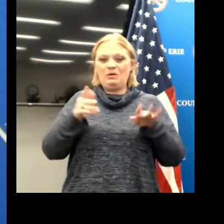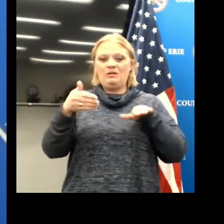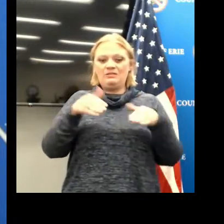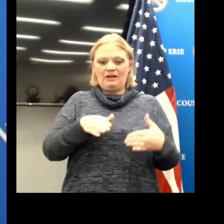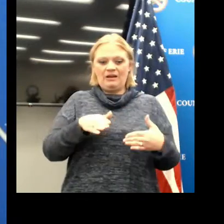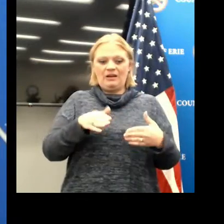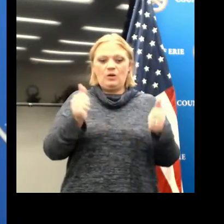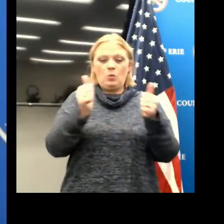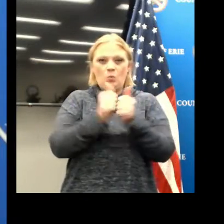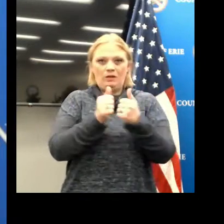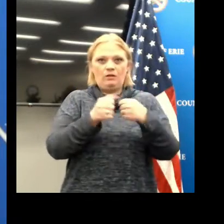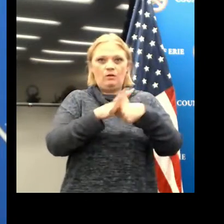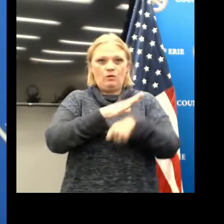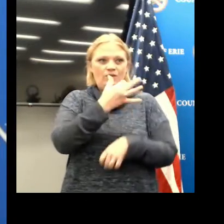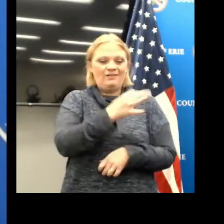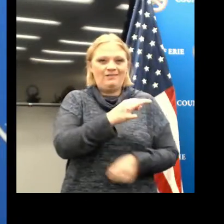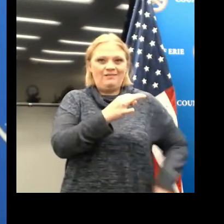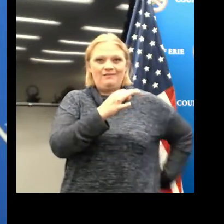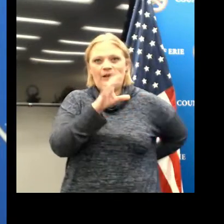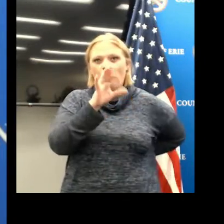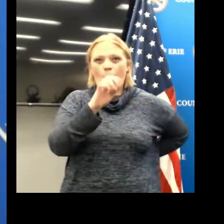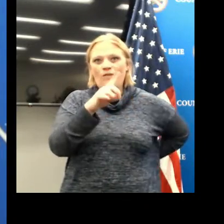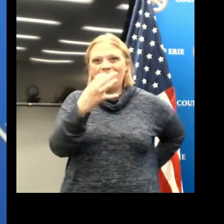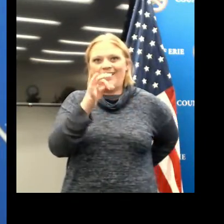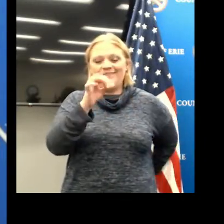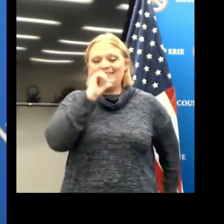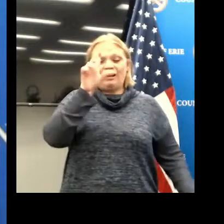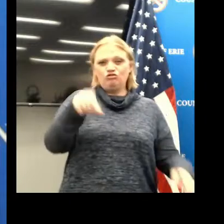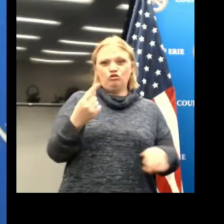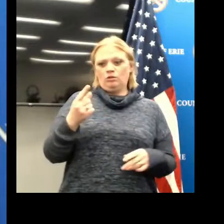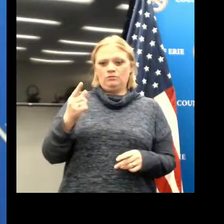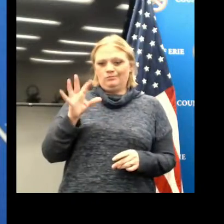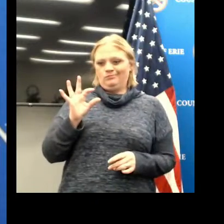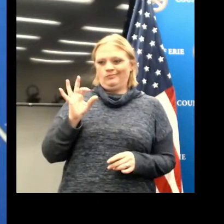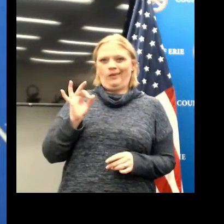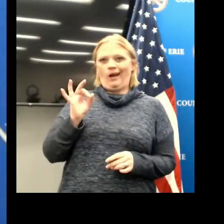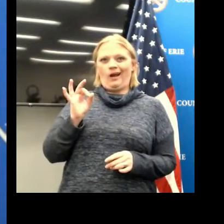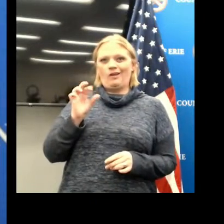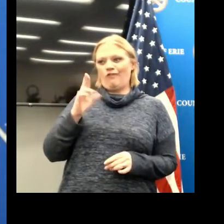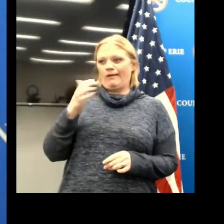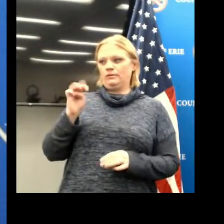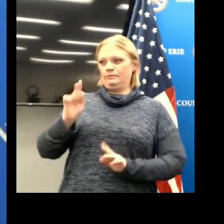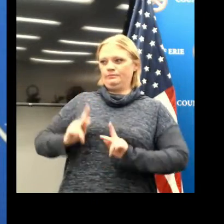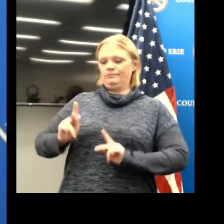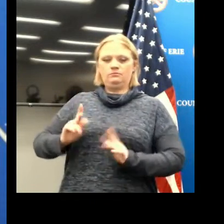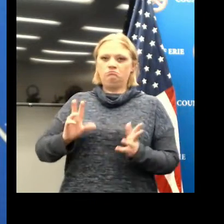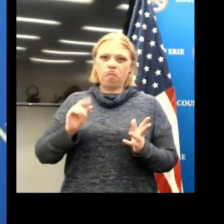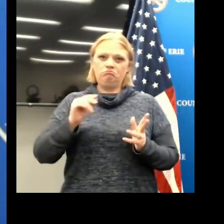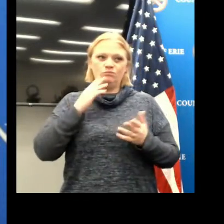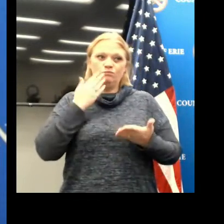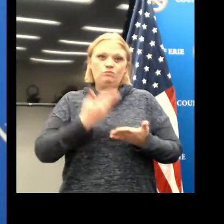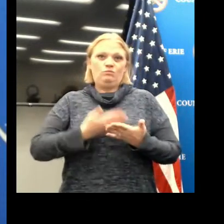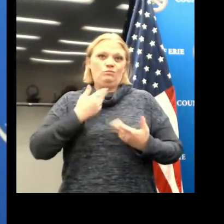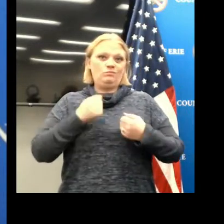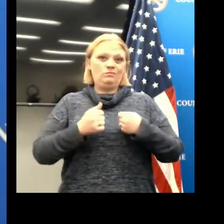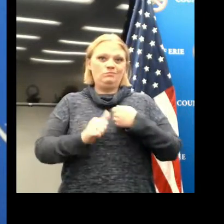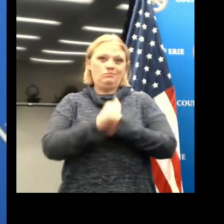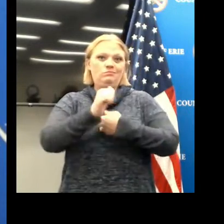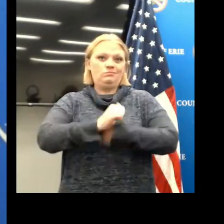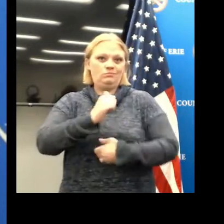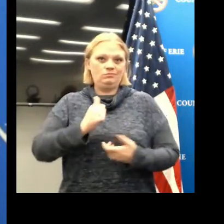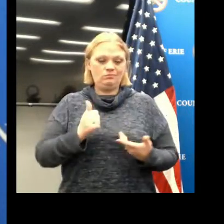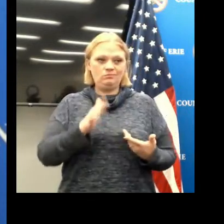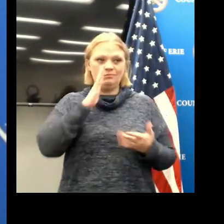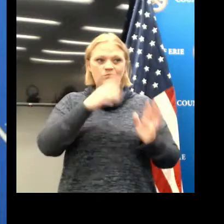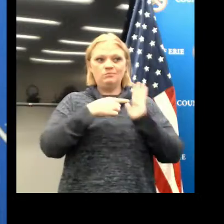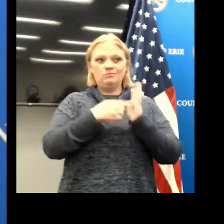had COVID-19, not just 9 individuals died in Erie County. Just goes to show how dangerous COVID-19 can be, as we'll